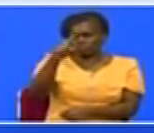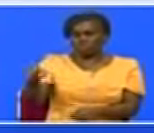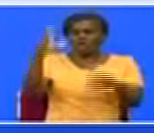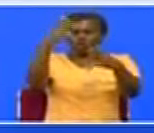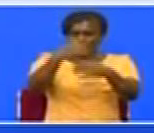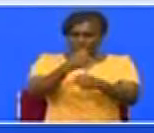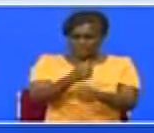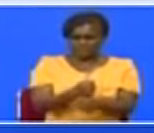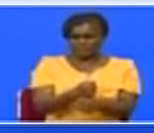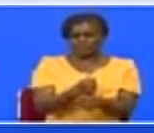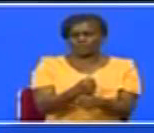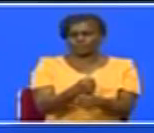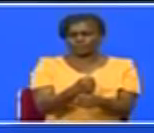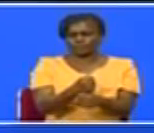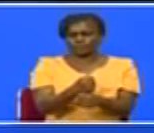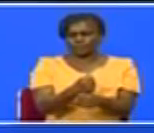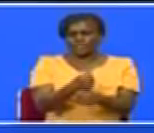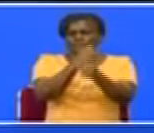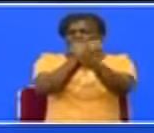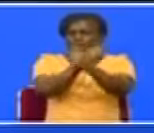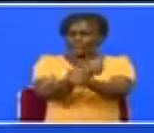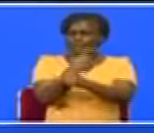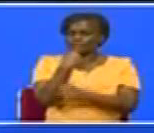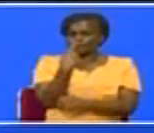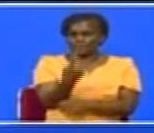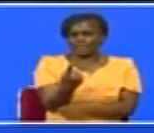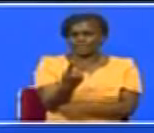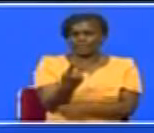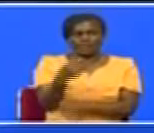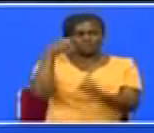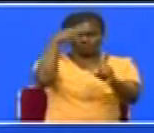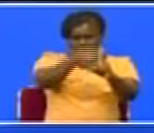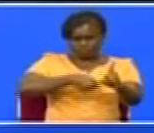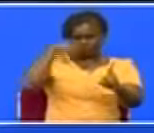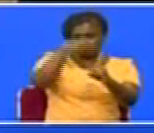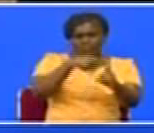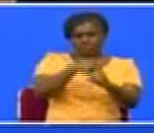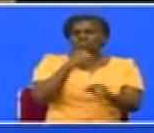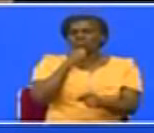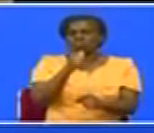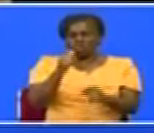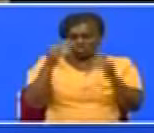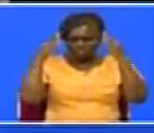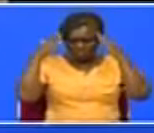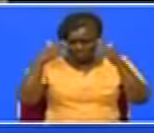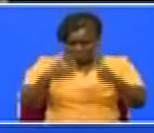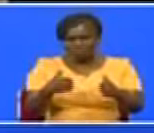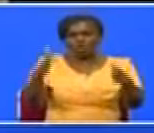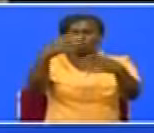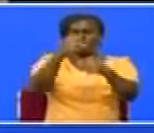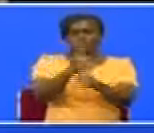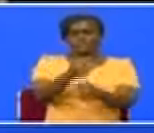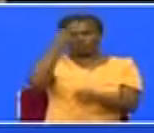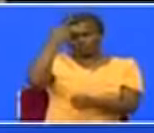organization in the style of a mafia. The defense argues the post-election violence was not committed pursuant to an